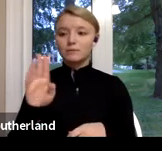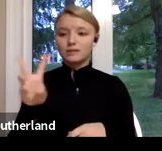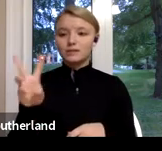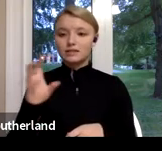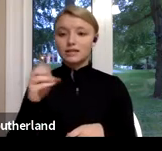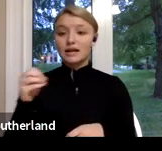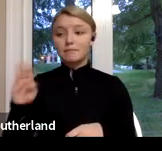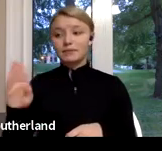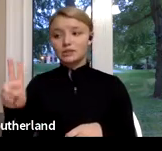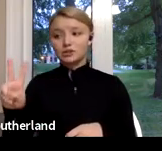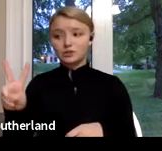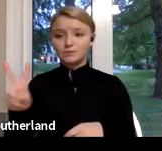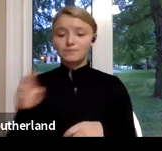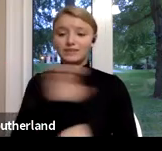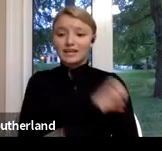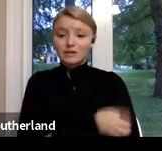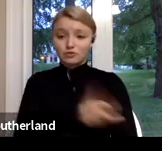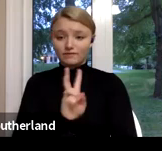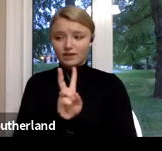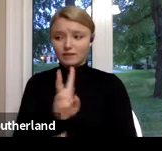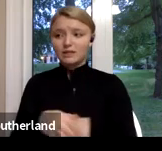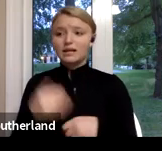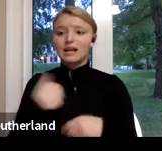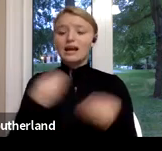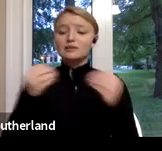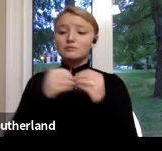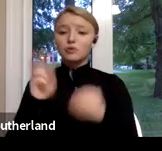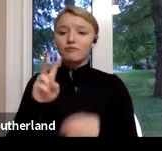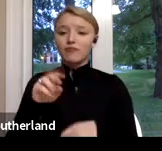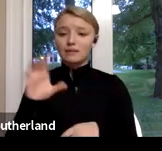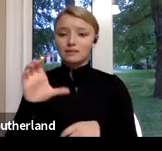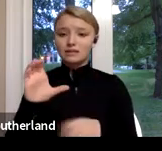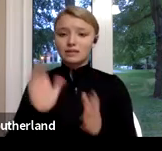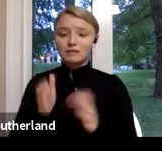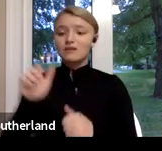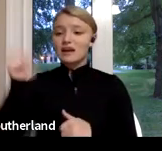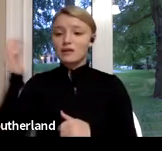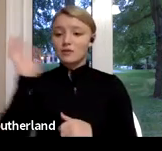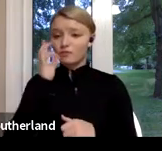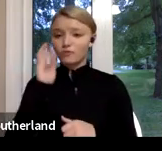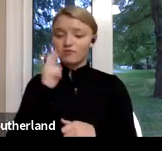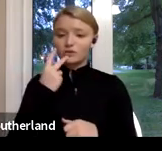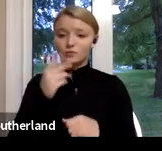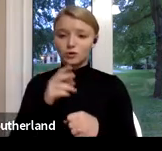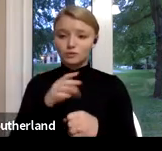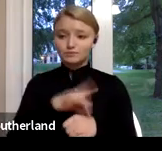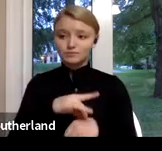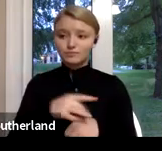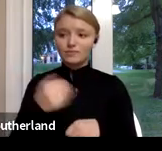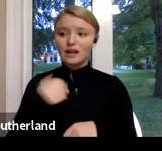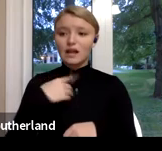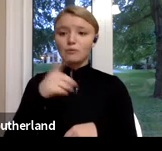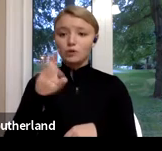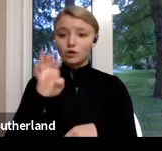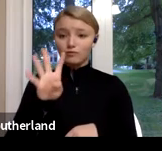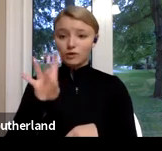C than any fruit or veggie on earth. It has 148 milligrams. Parsley and